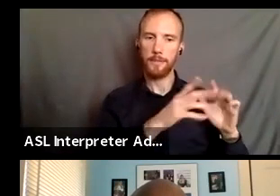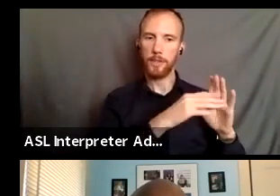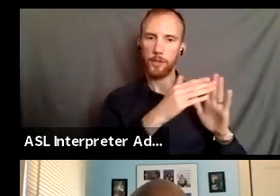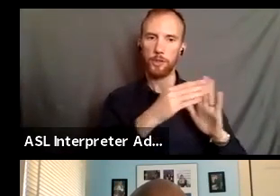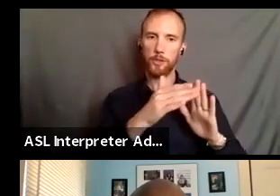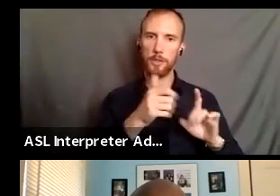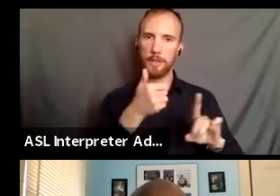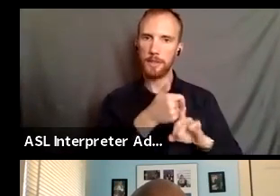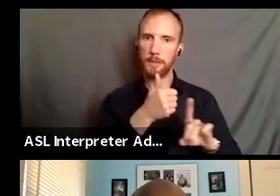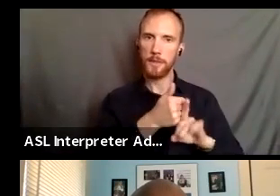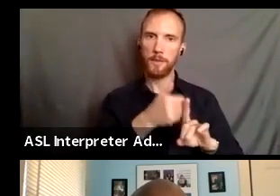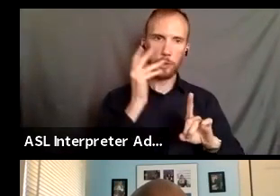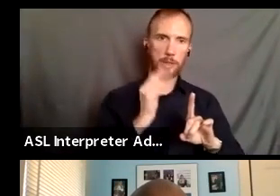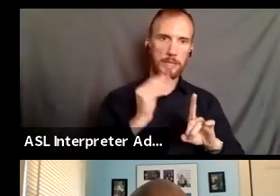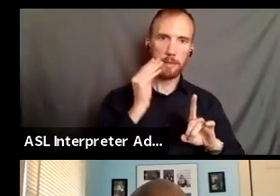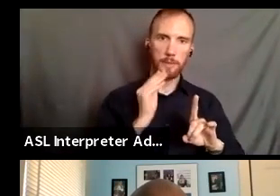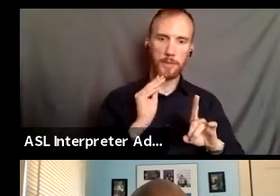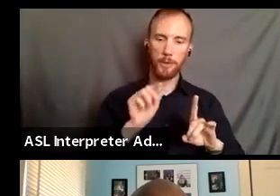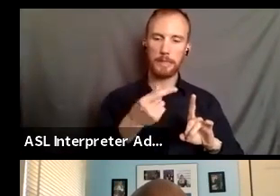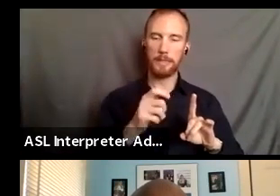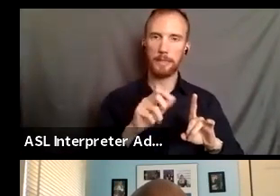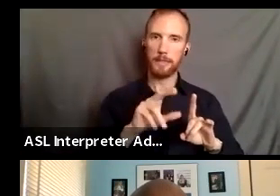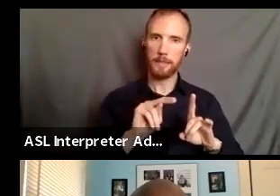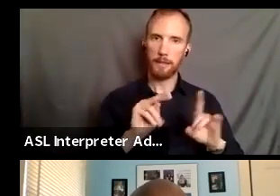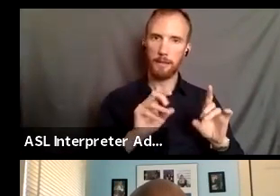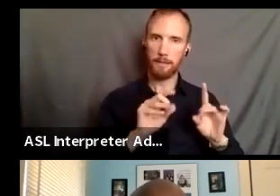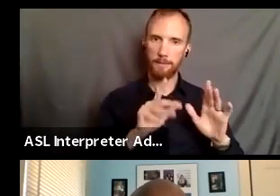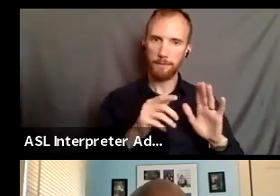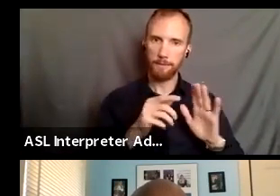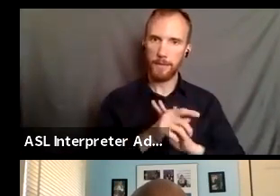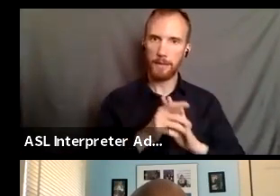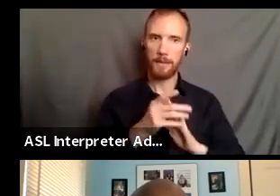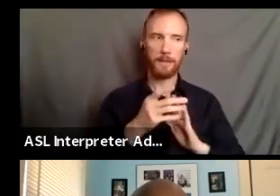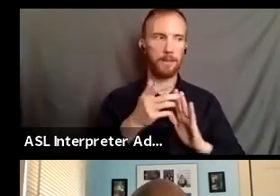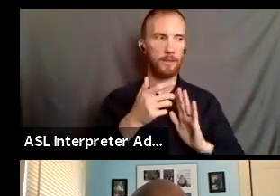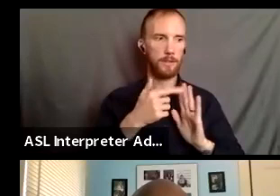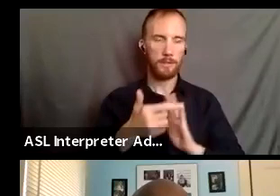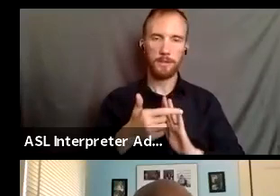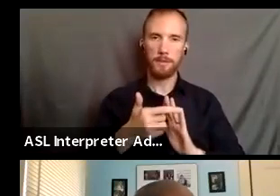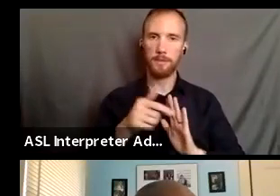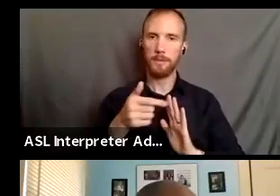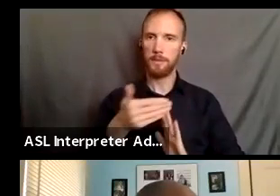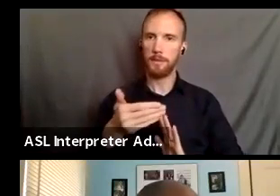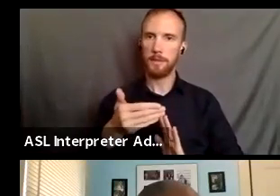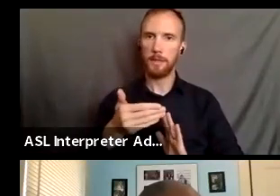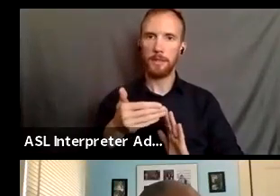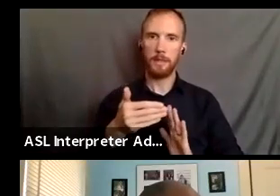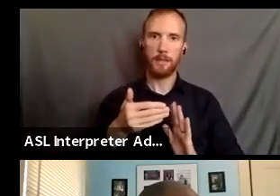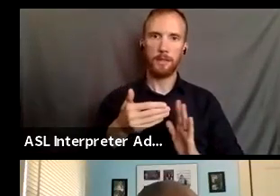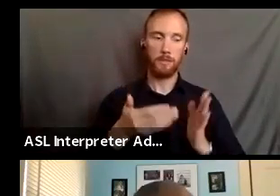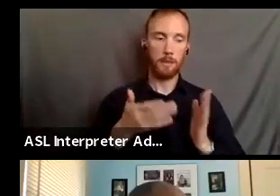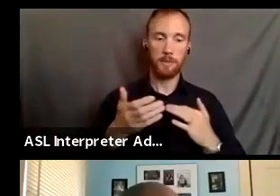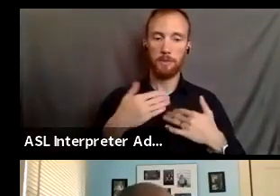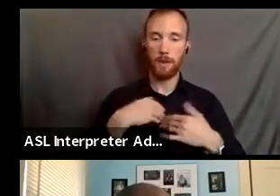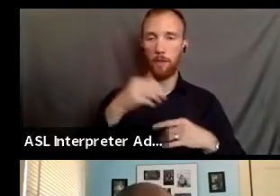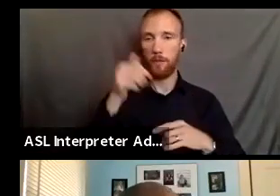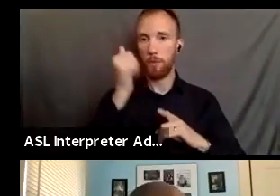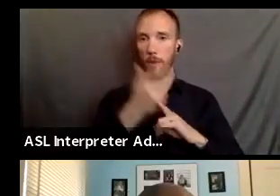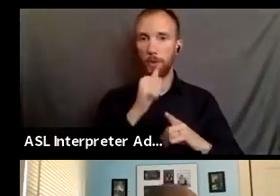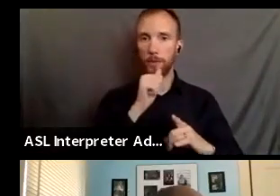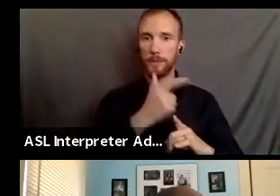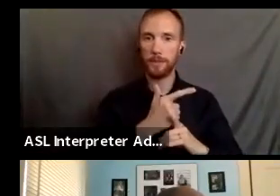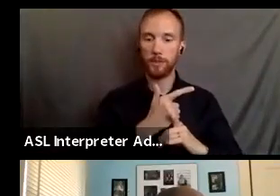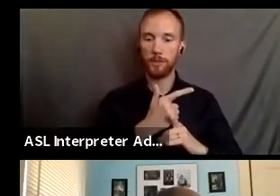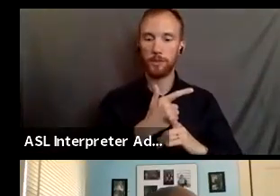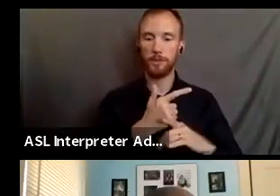violence and and their relatives their families their brothers and sisters who are our students also um are